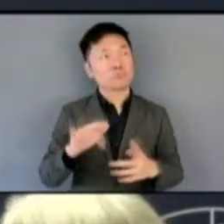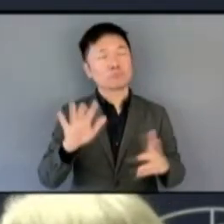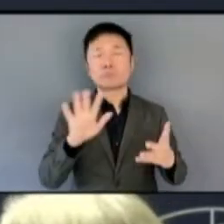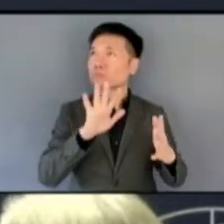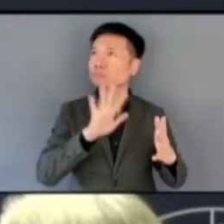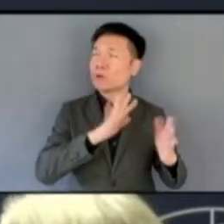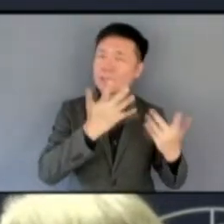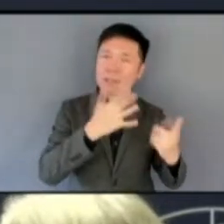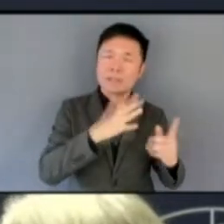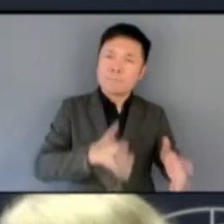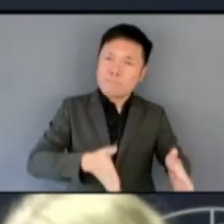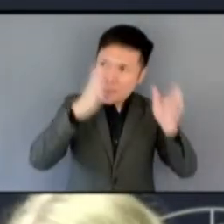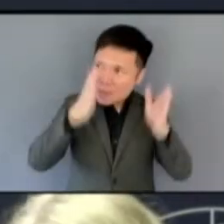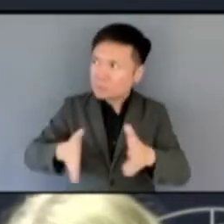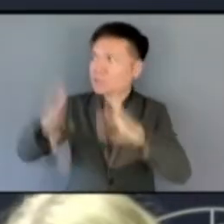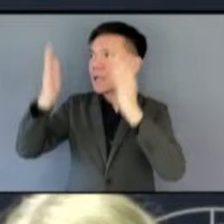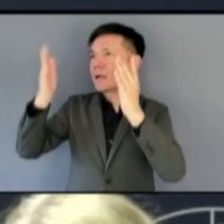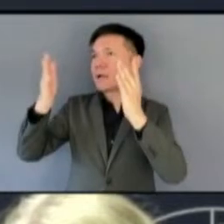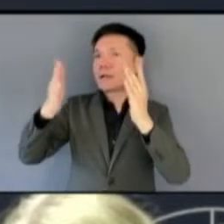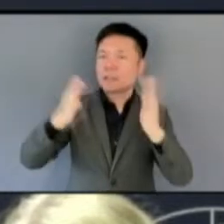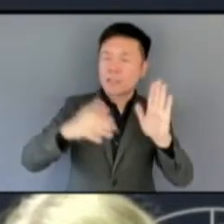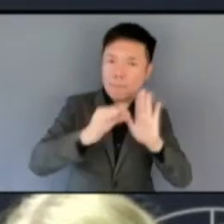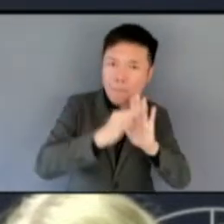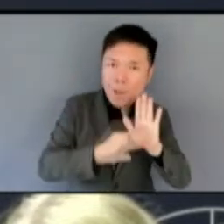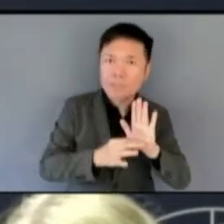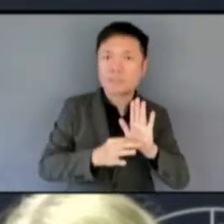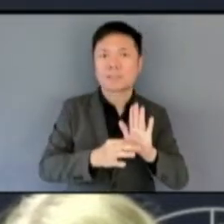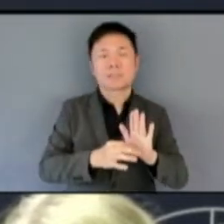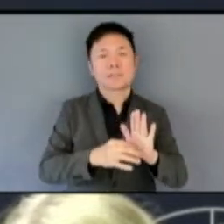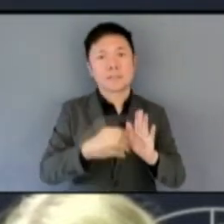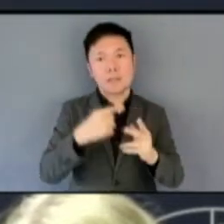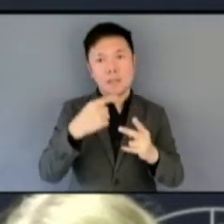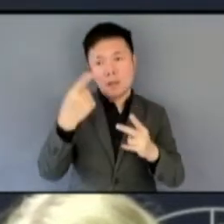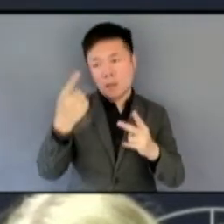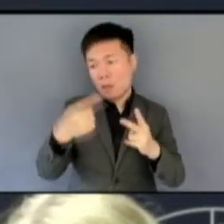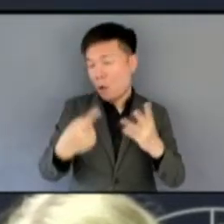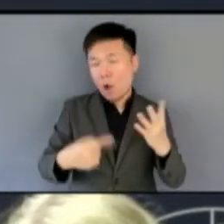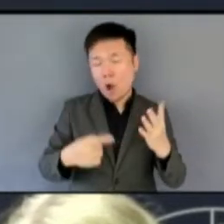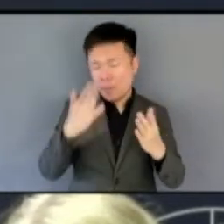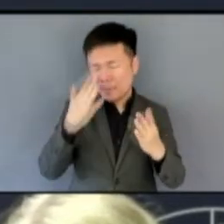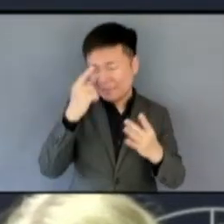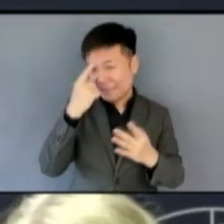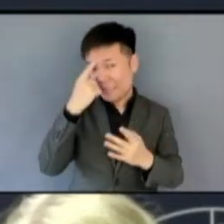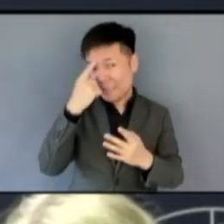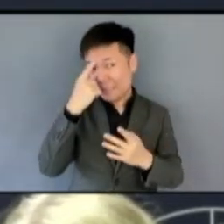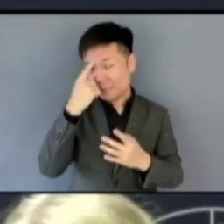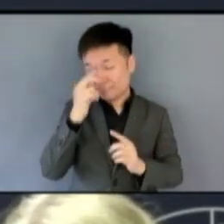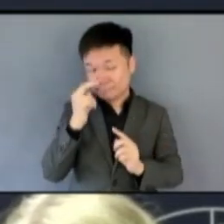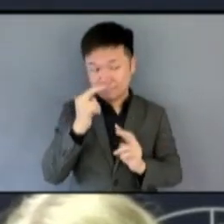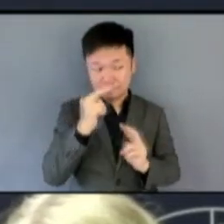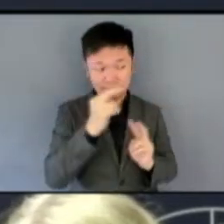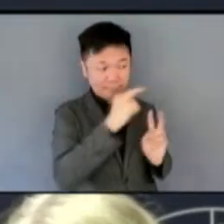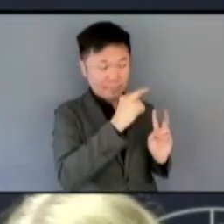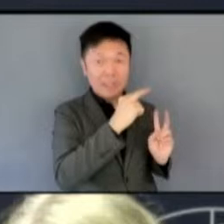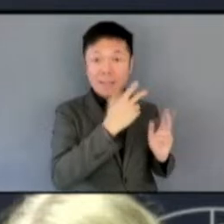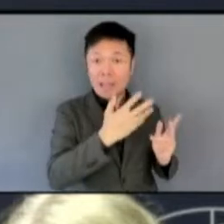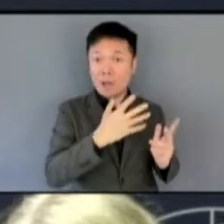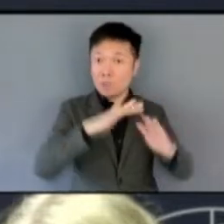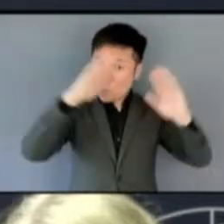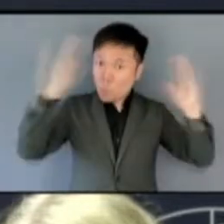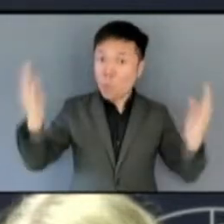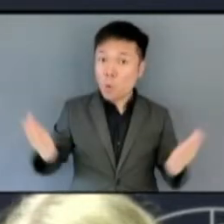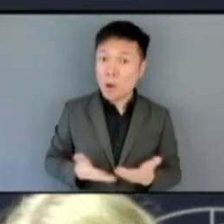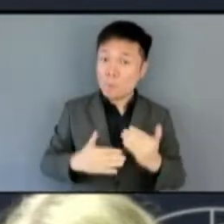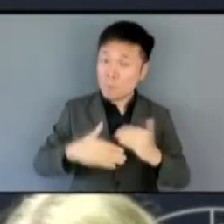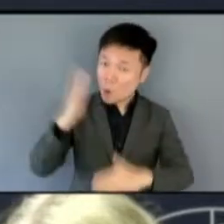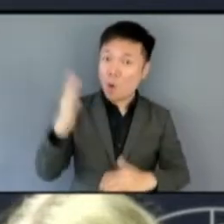design our policies, we build our world, we just need to be conscious of the fact anyway that this is the world that we live in. There